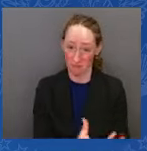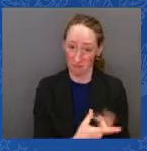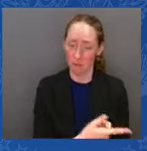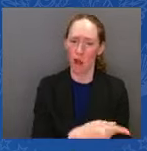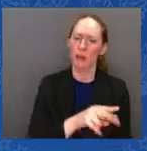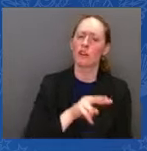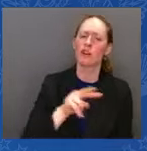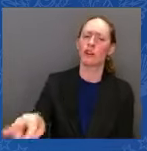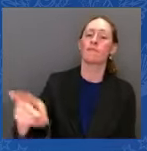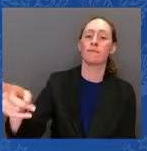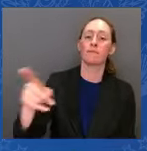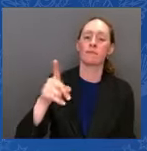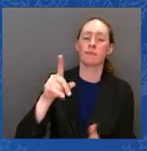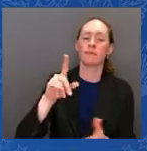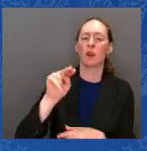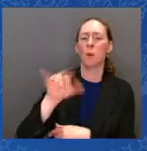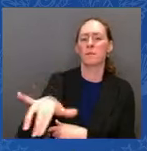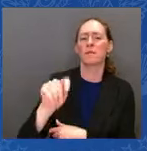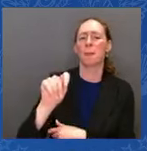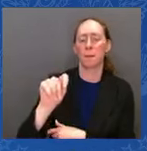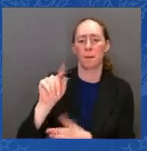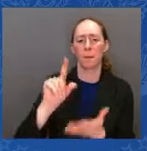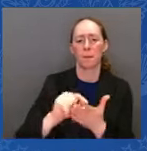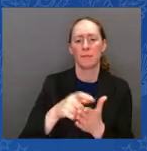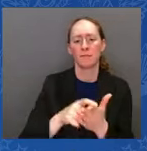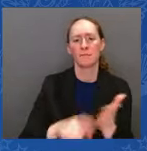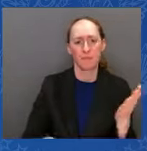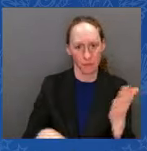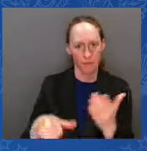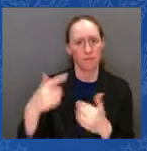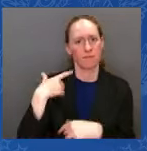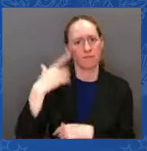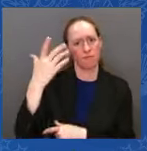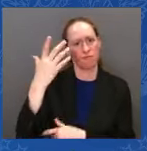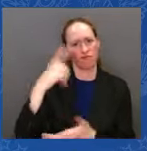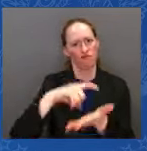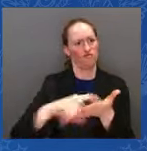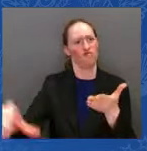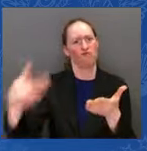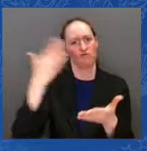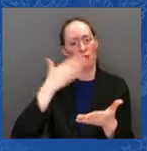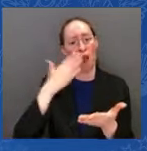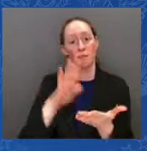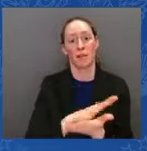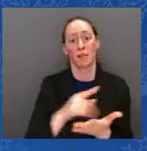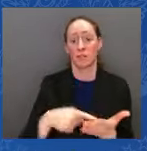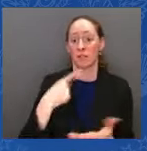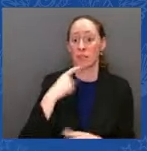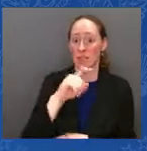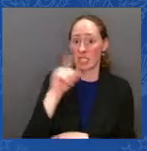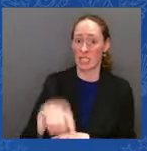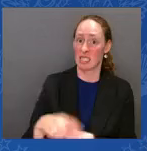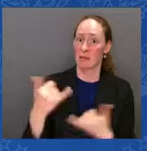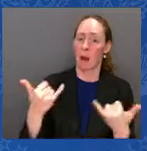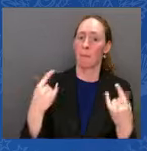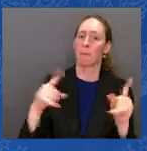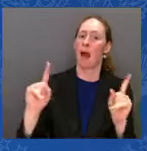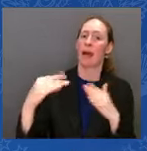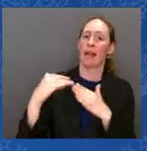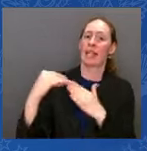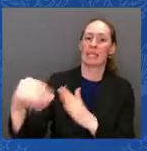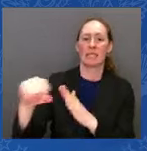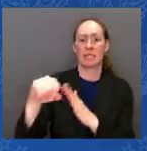wrote. I think it was the front page. Texas now is becoming one of the leading states in the nation in renewable